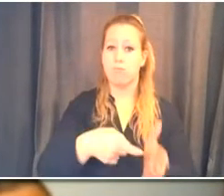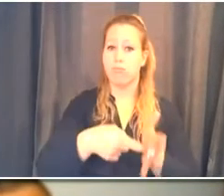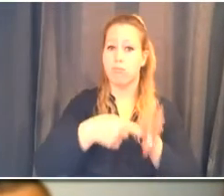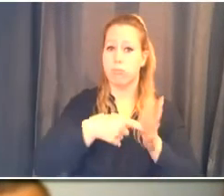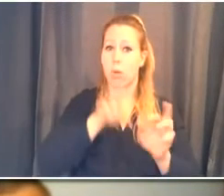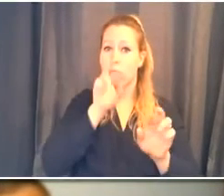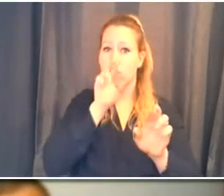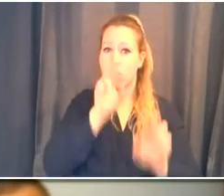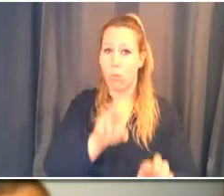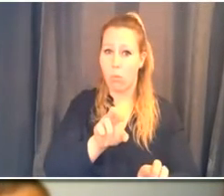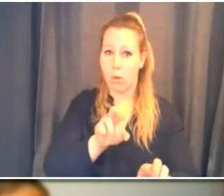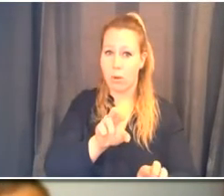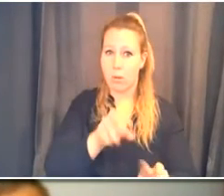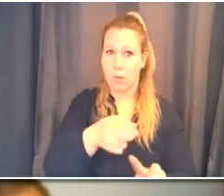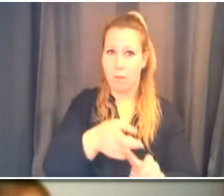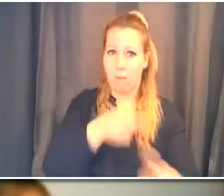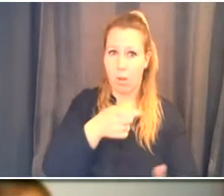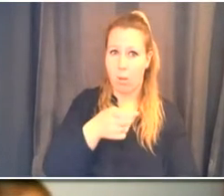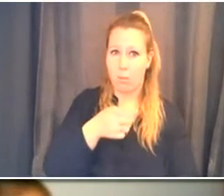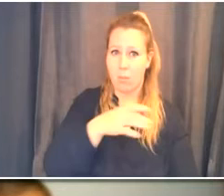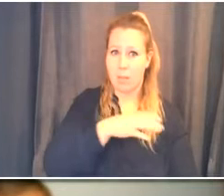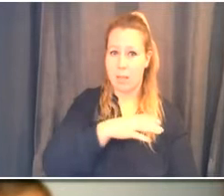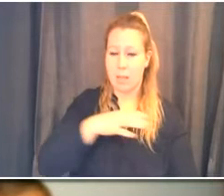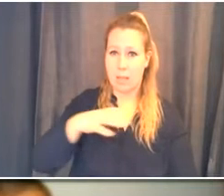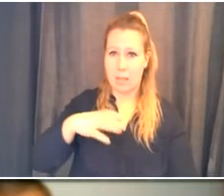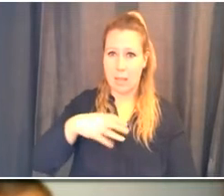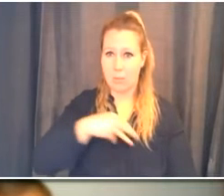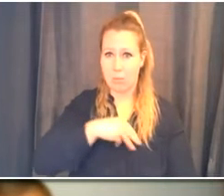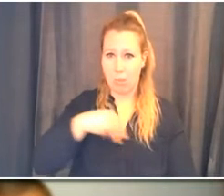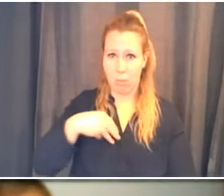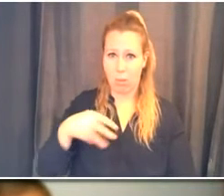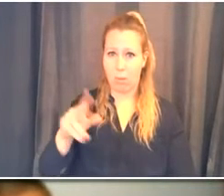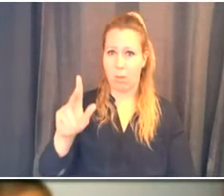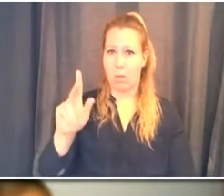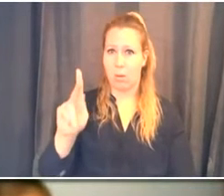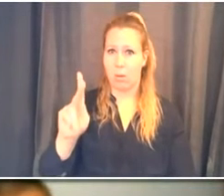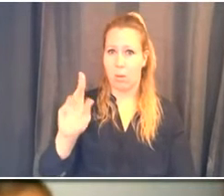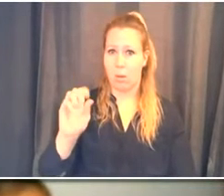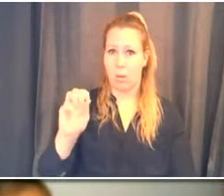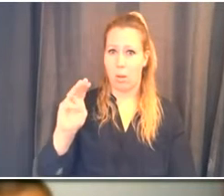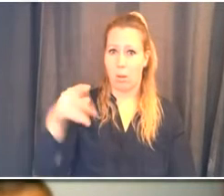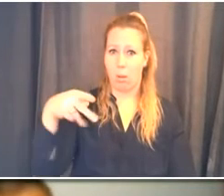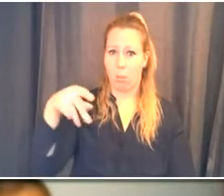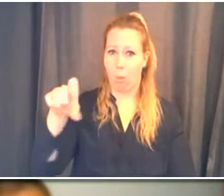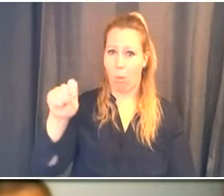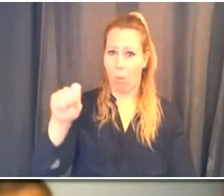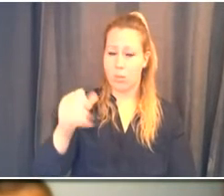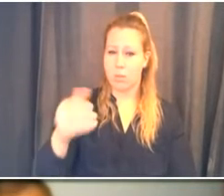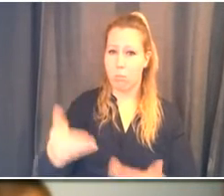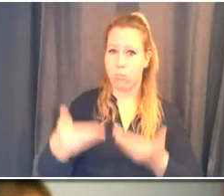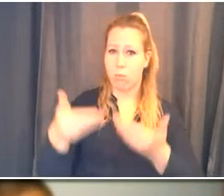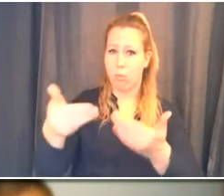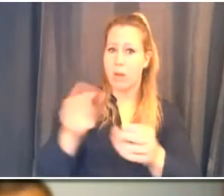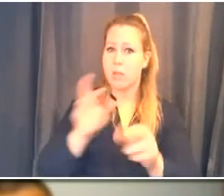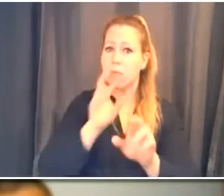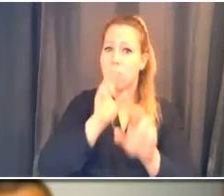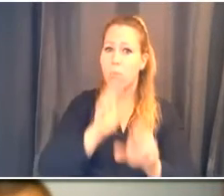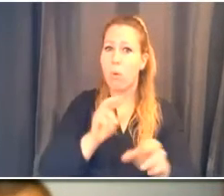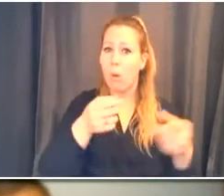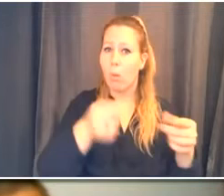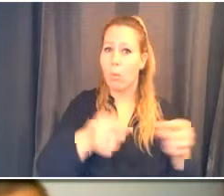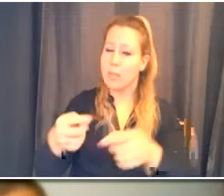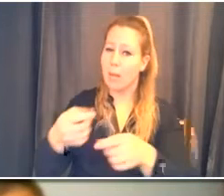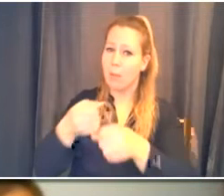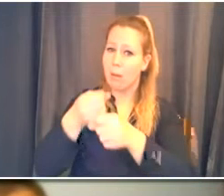running uh but I would defer to do it uh to explain more the technology and what what the impediments